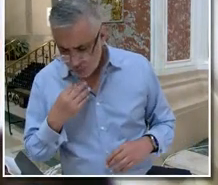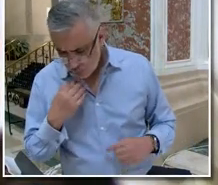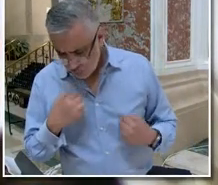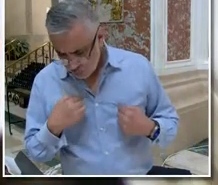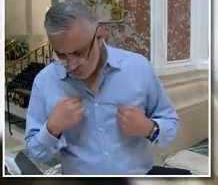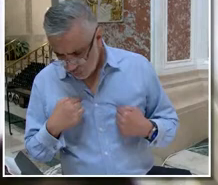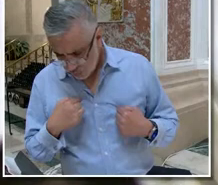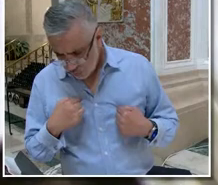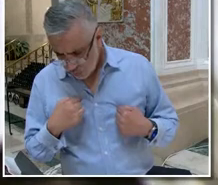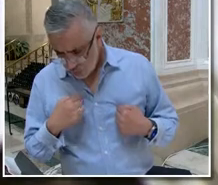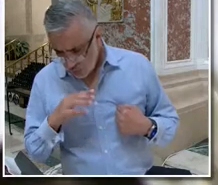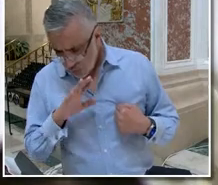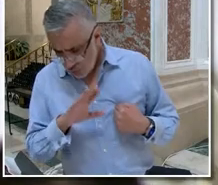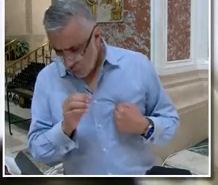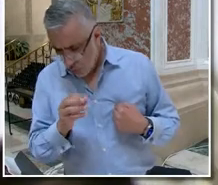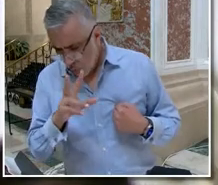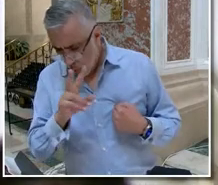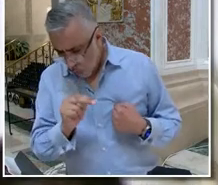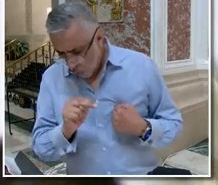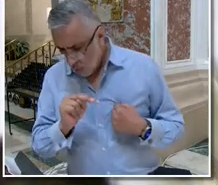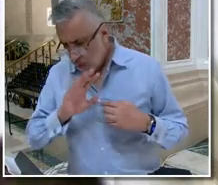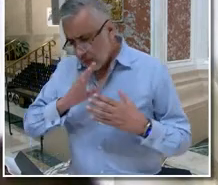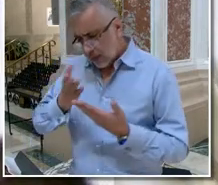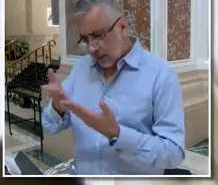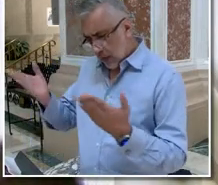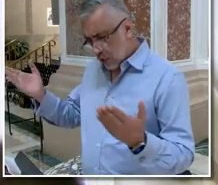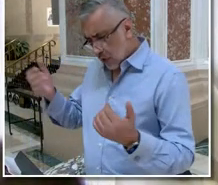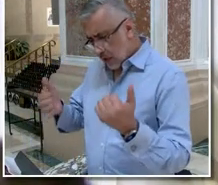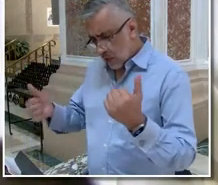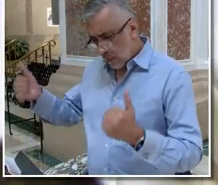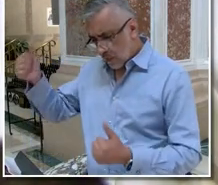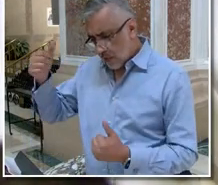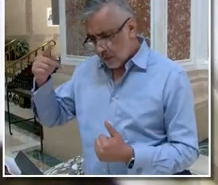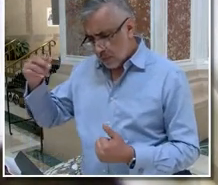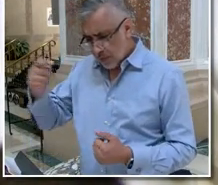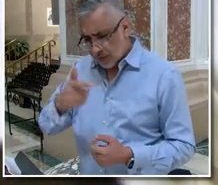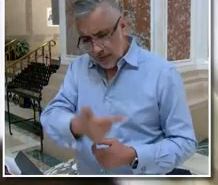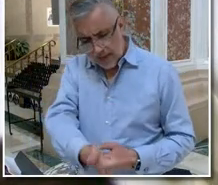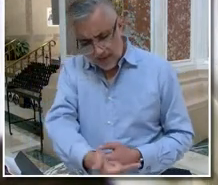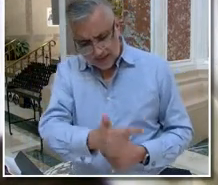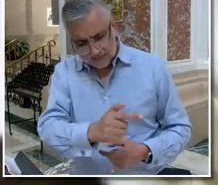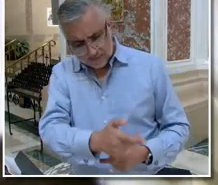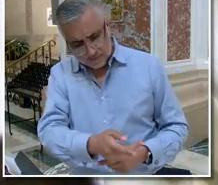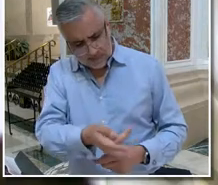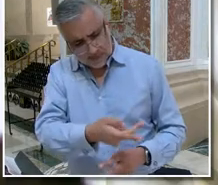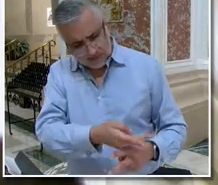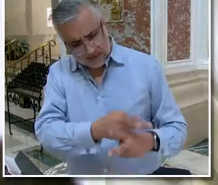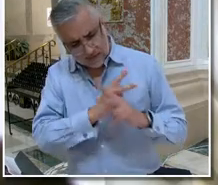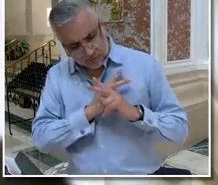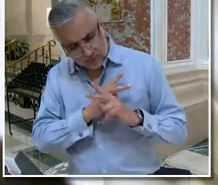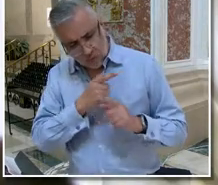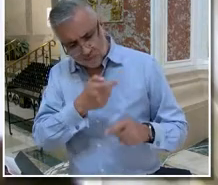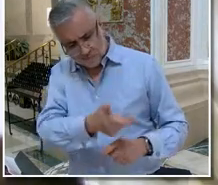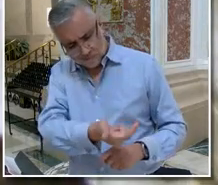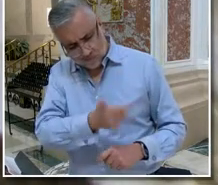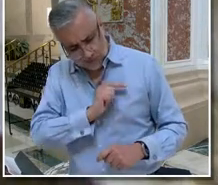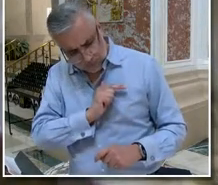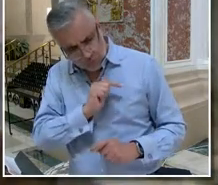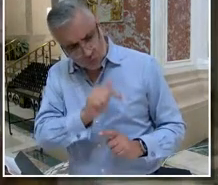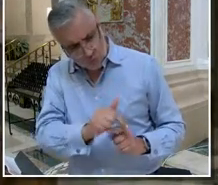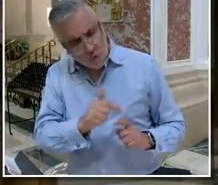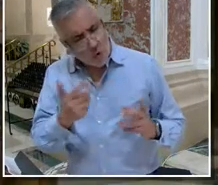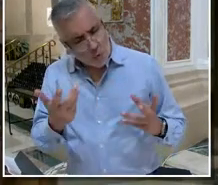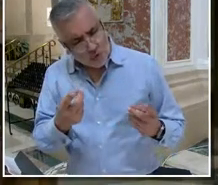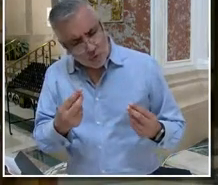I? Your own nation and the chief priest handed you over to me. What have you done?"